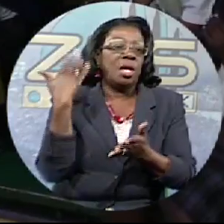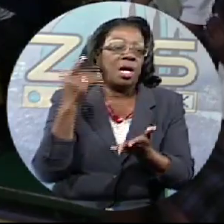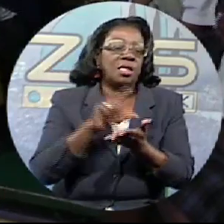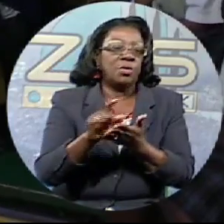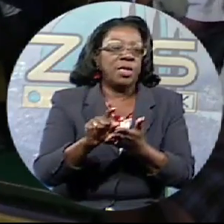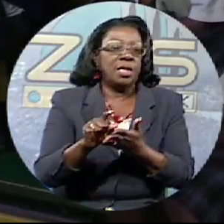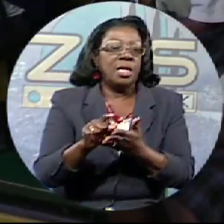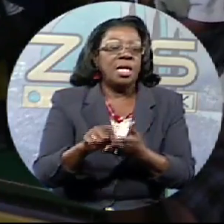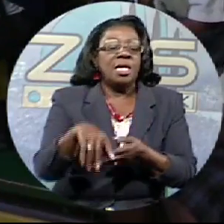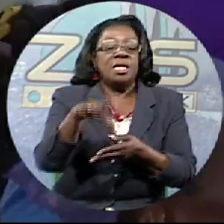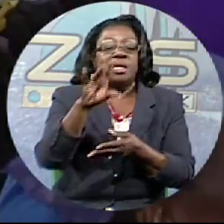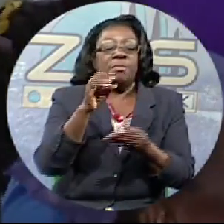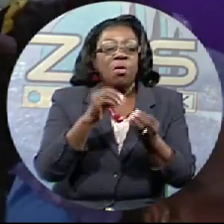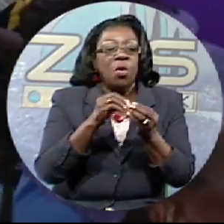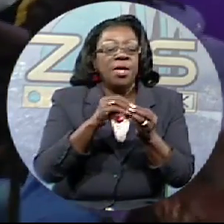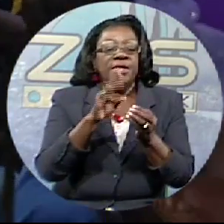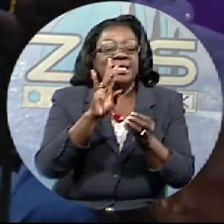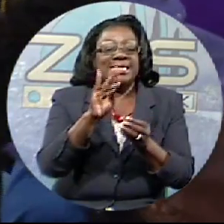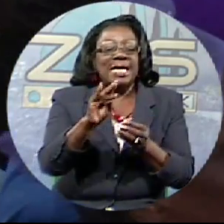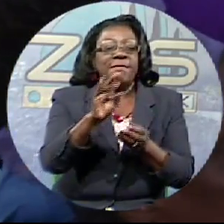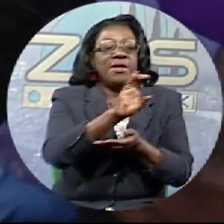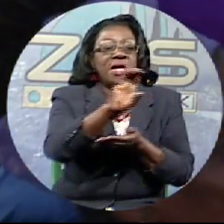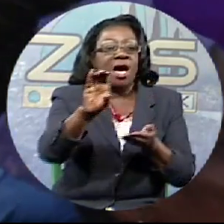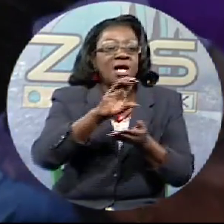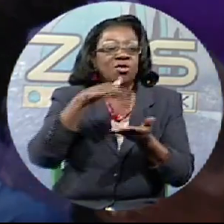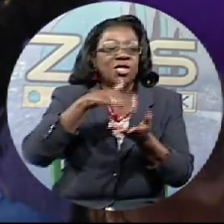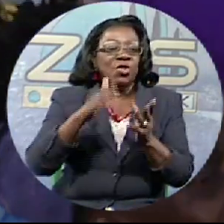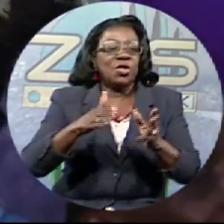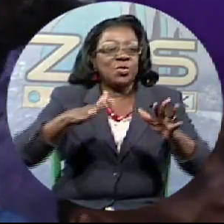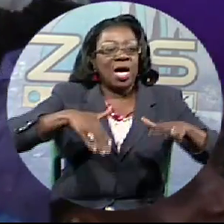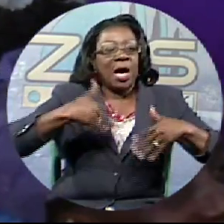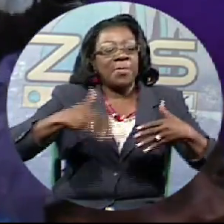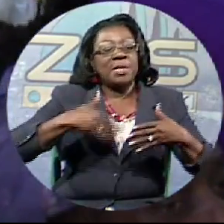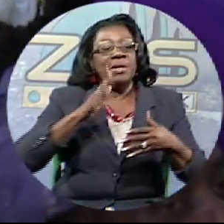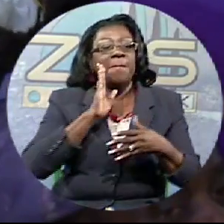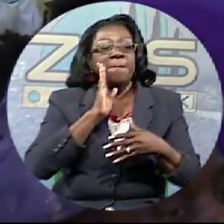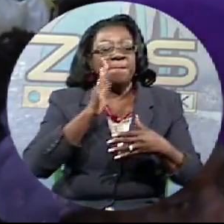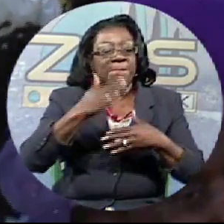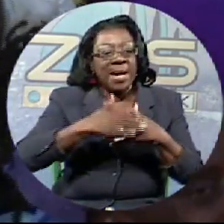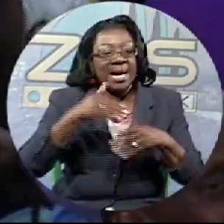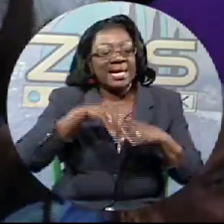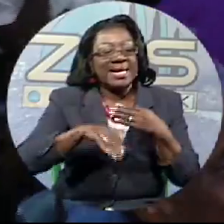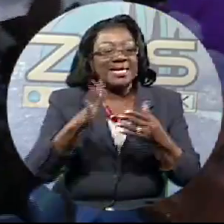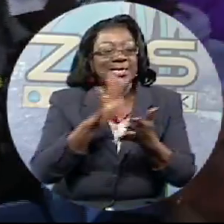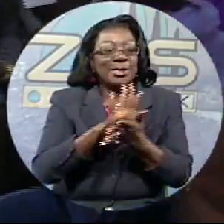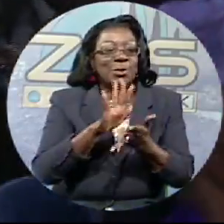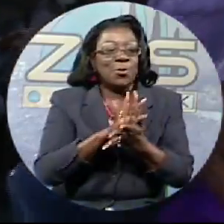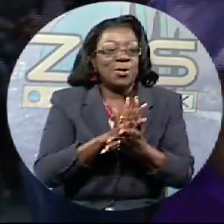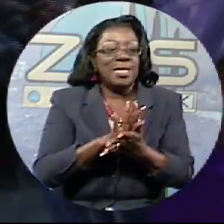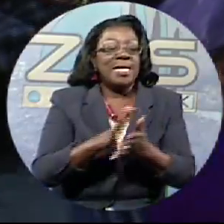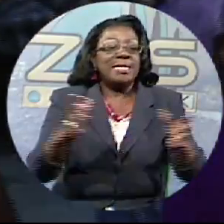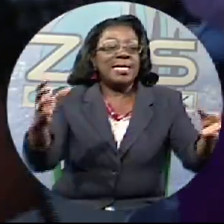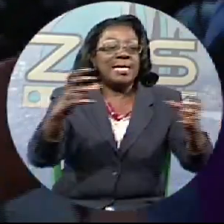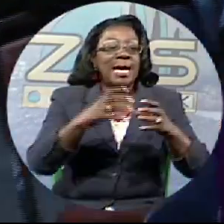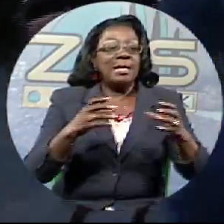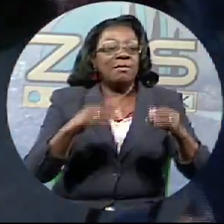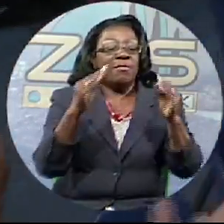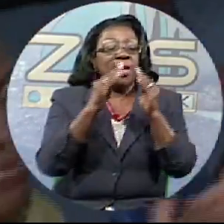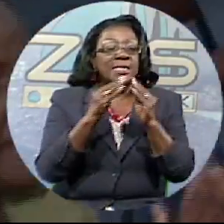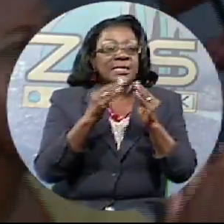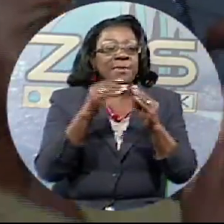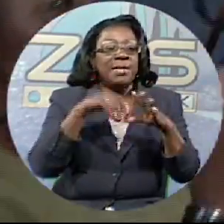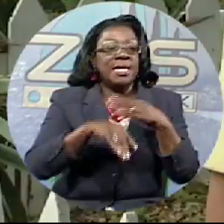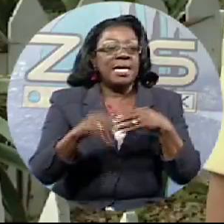to be jolly and eager to get back in the classroom, but not before gathering for a special assembly in the school's gymnasium. Today we